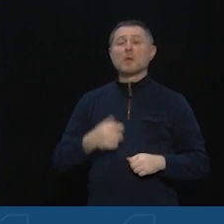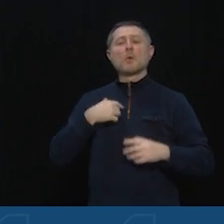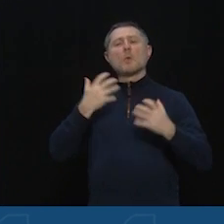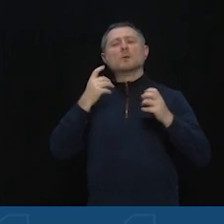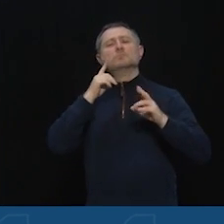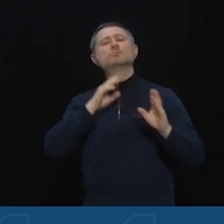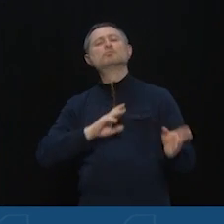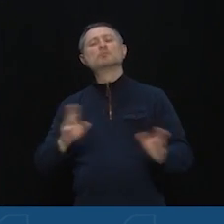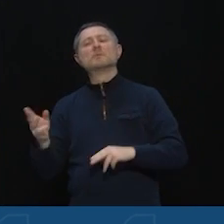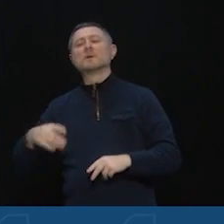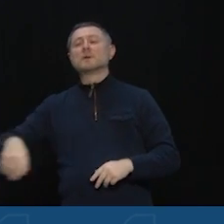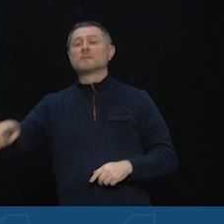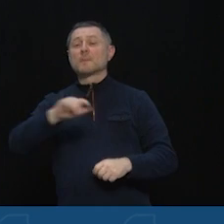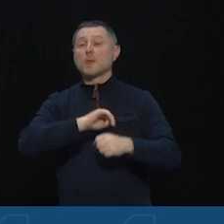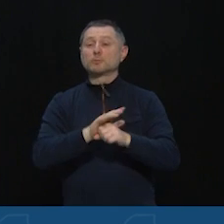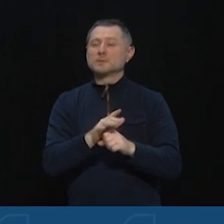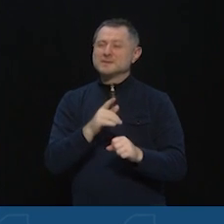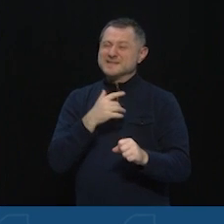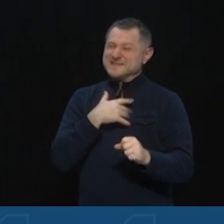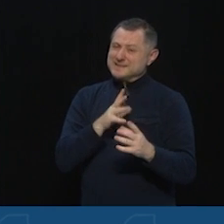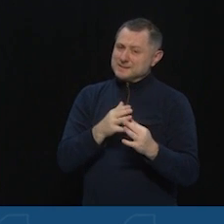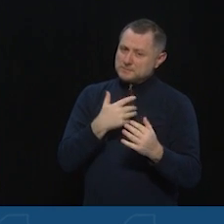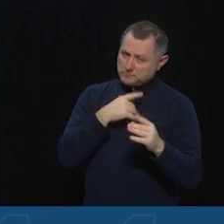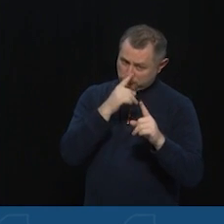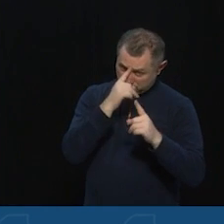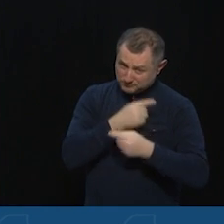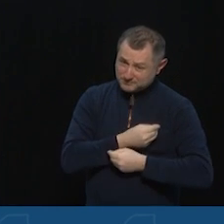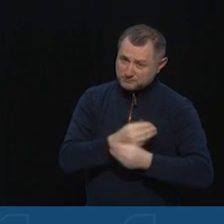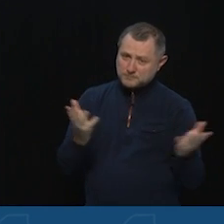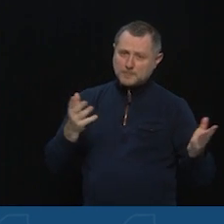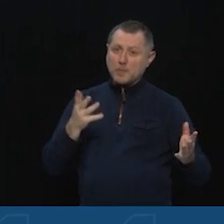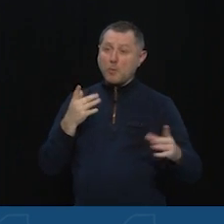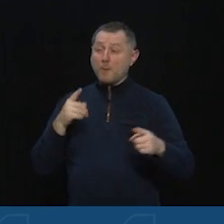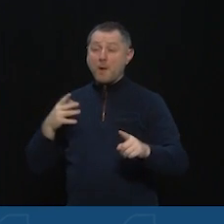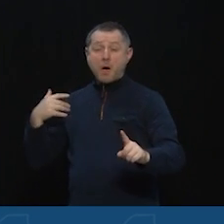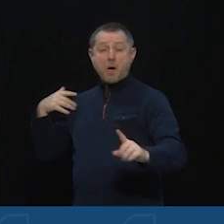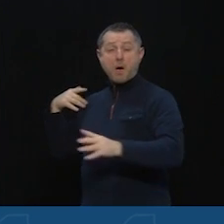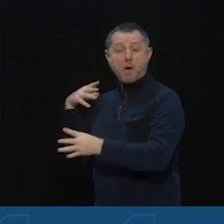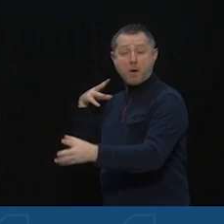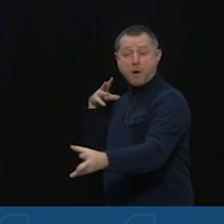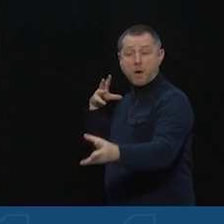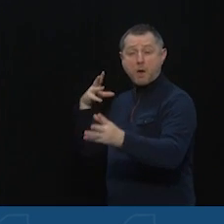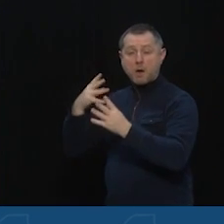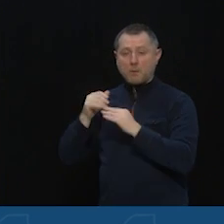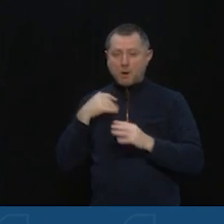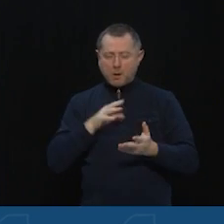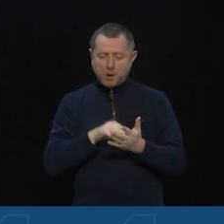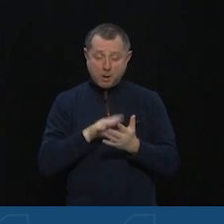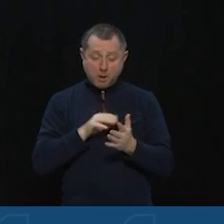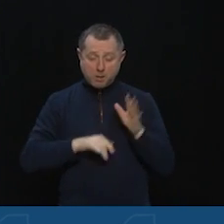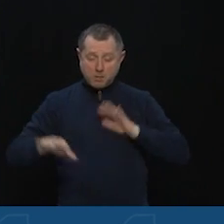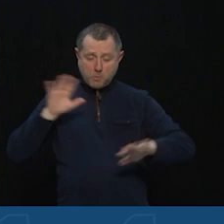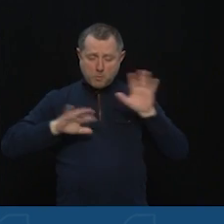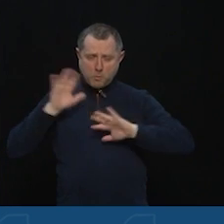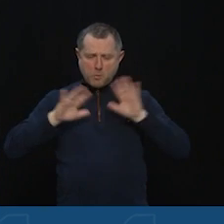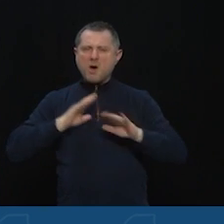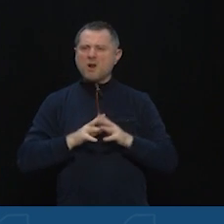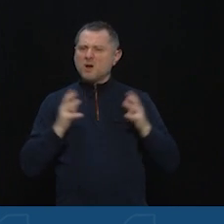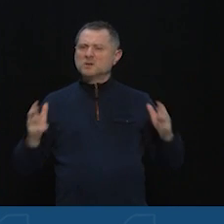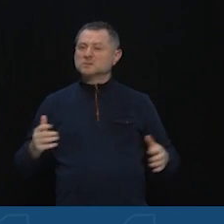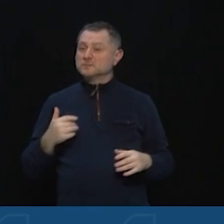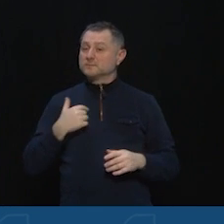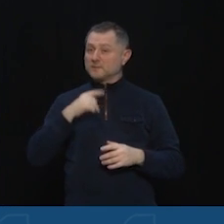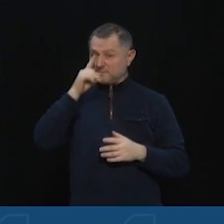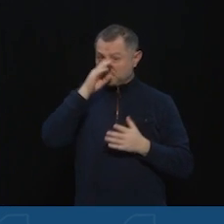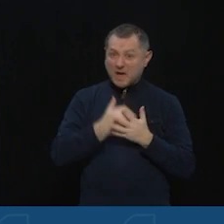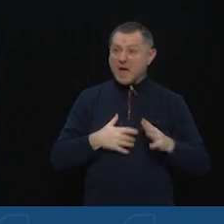This is the message to New Yorkers. We've learned a lot. We know how to handle this. We are not in an alarmist mode. We're not panicking over this. We're